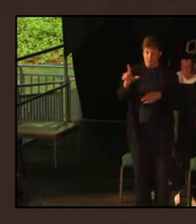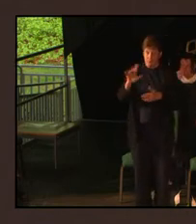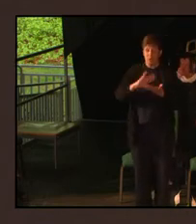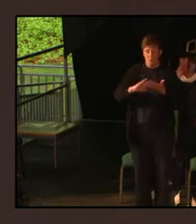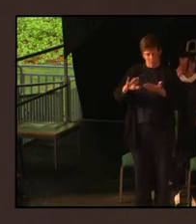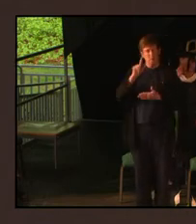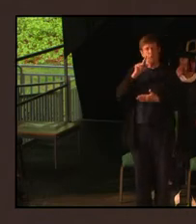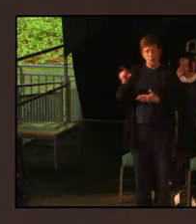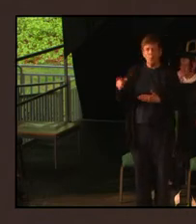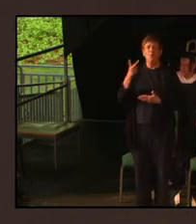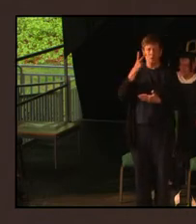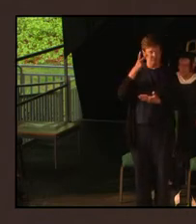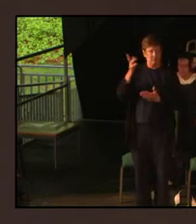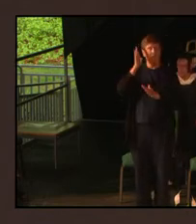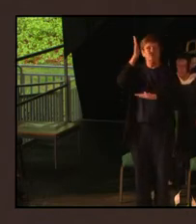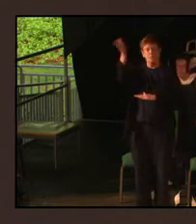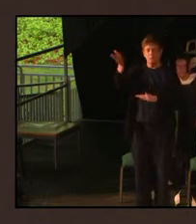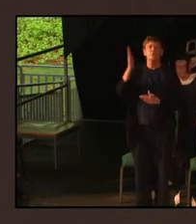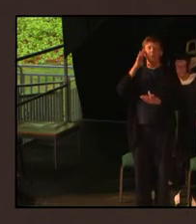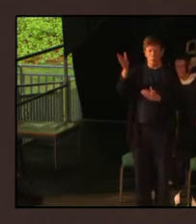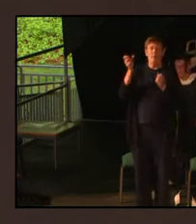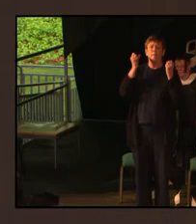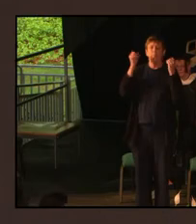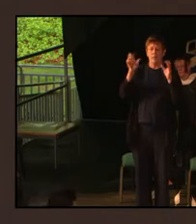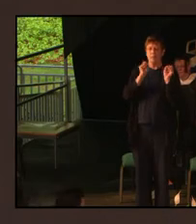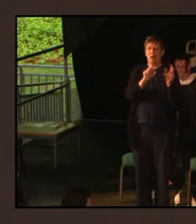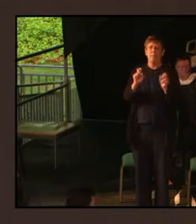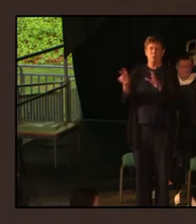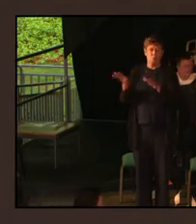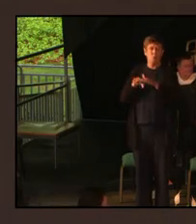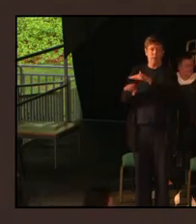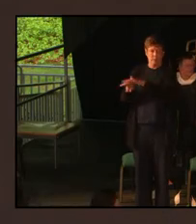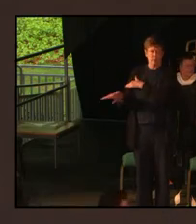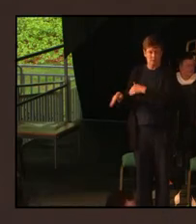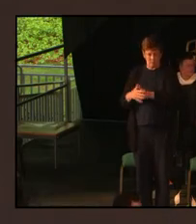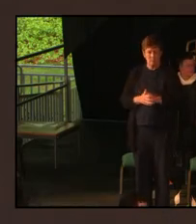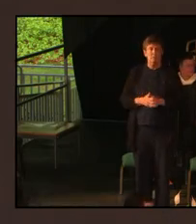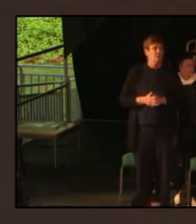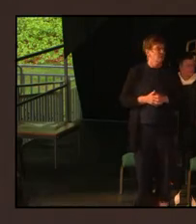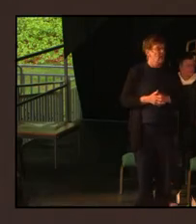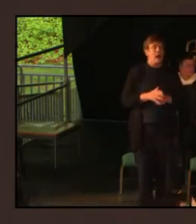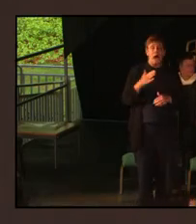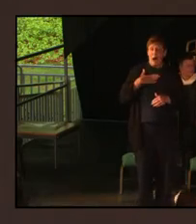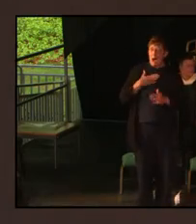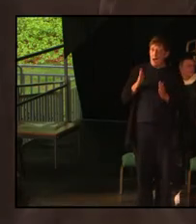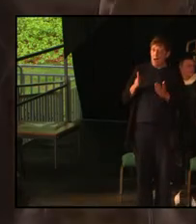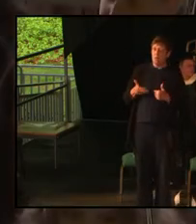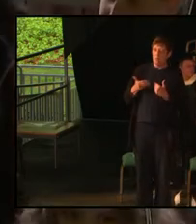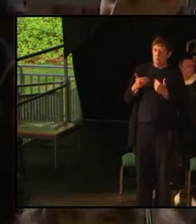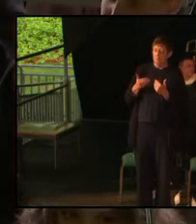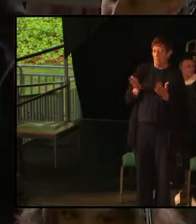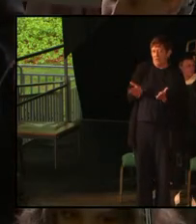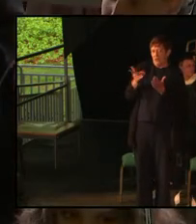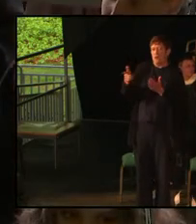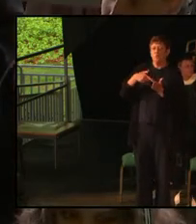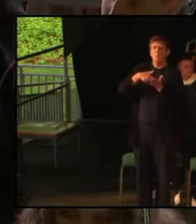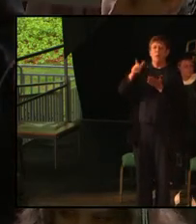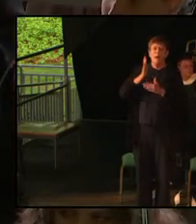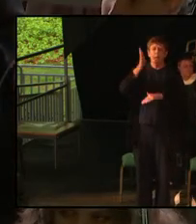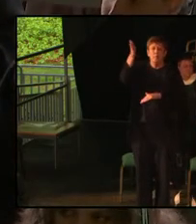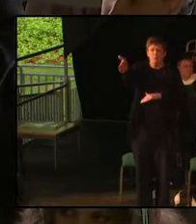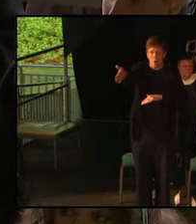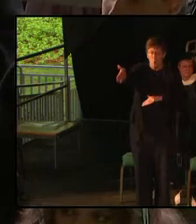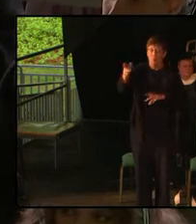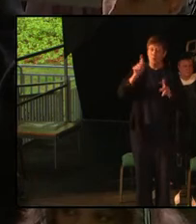doors for you. In return, I invite you to pay it forward to those who come after you